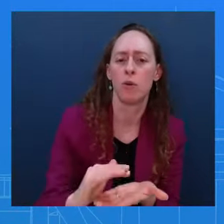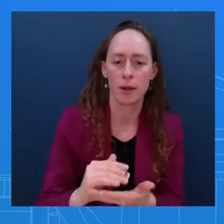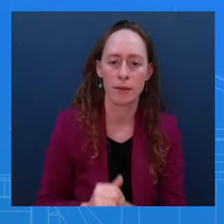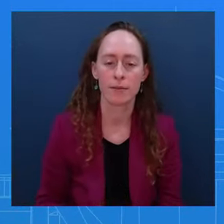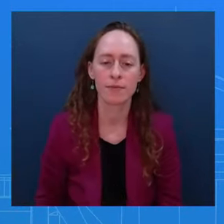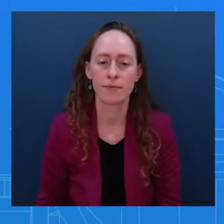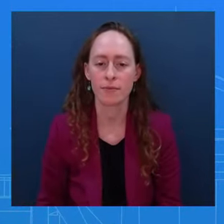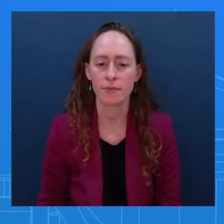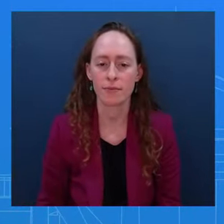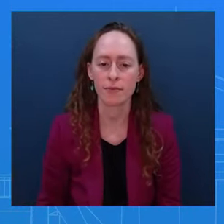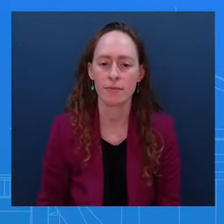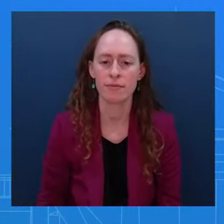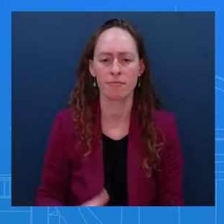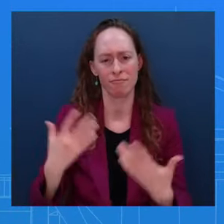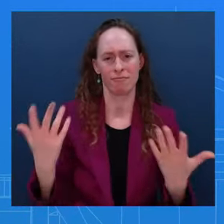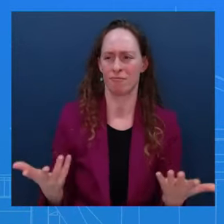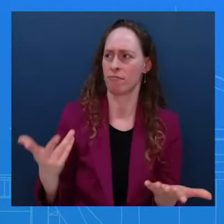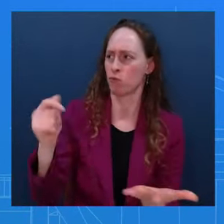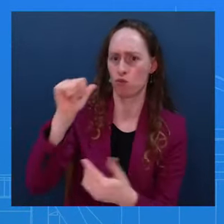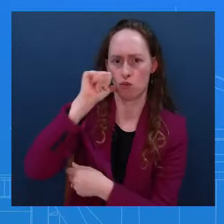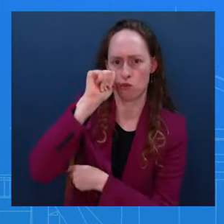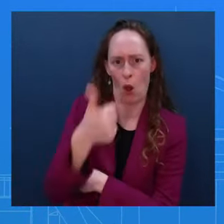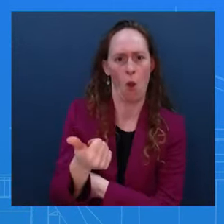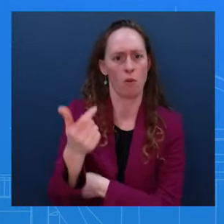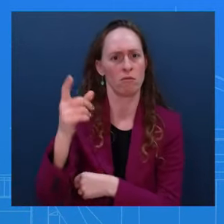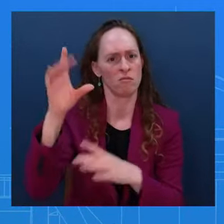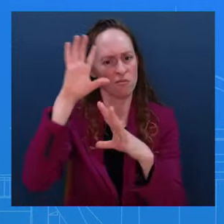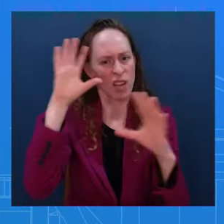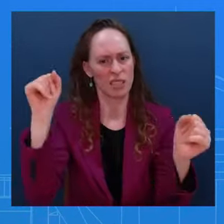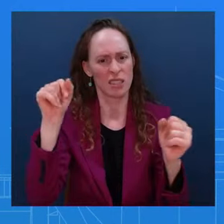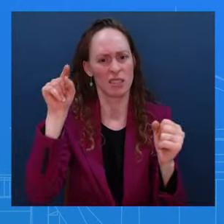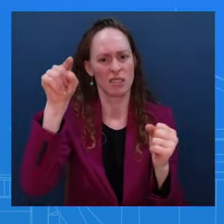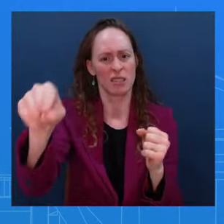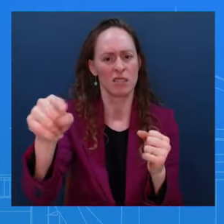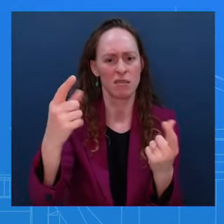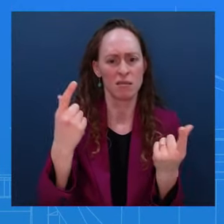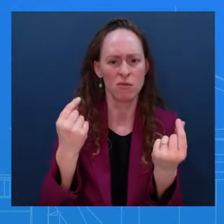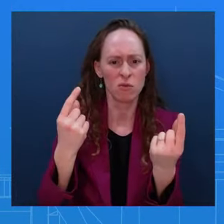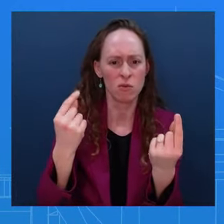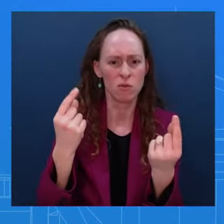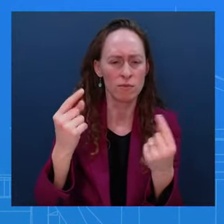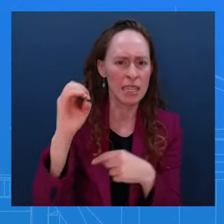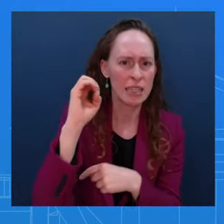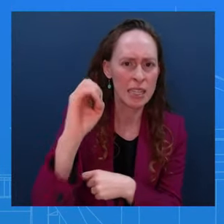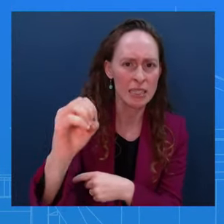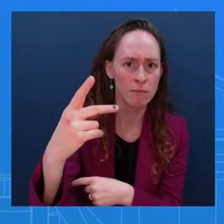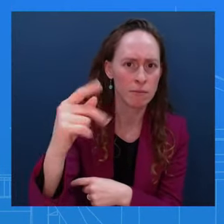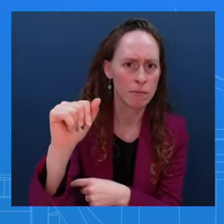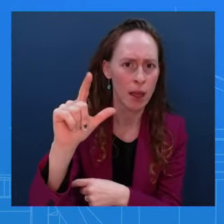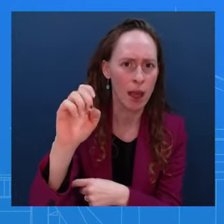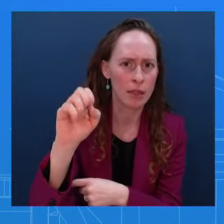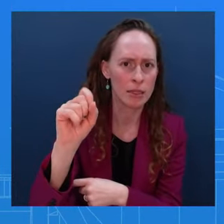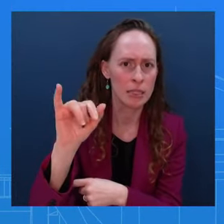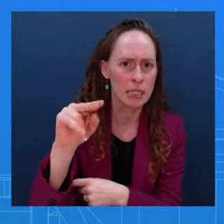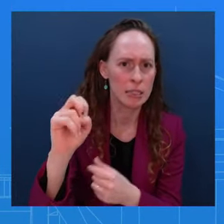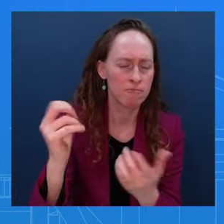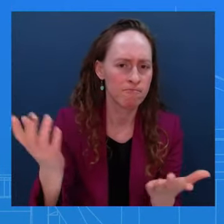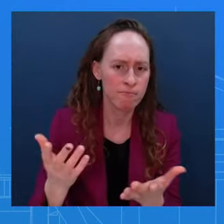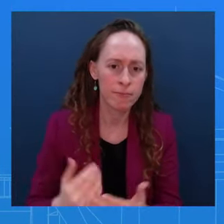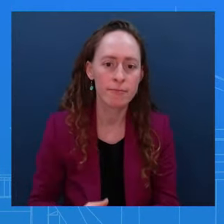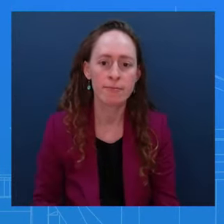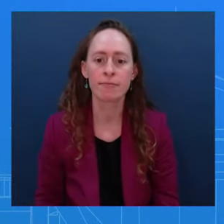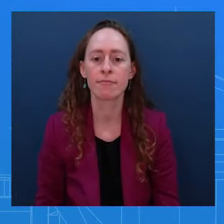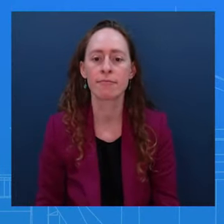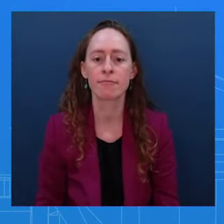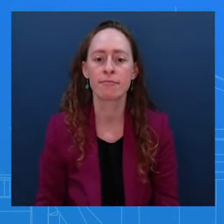president visits East Palestine? No, it's a good question. Obviously, we'll have more to share later today as we put out the daily guidance. As you know, and I've stated this